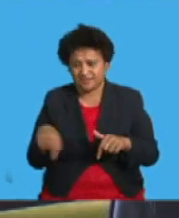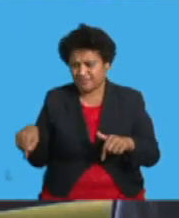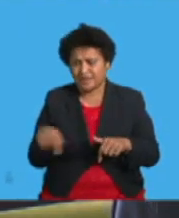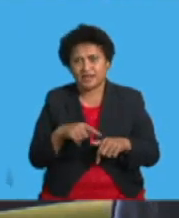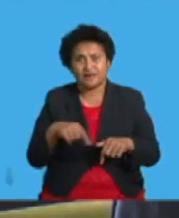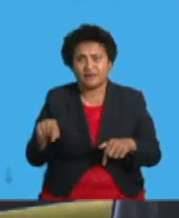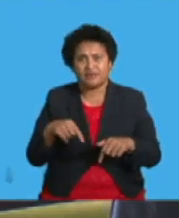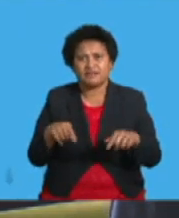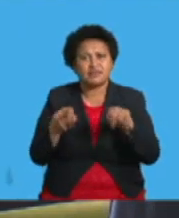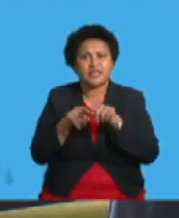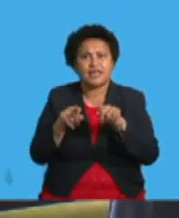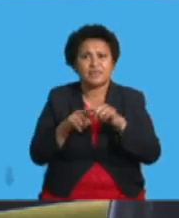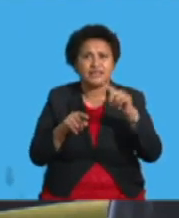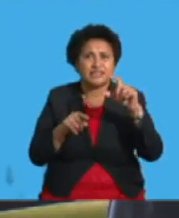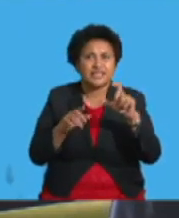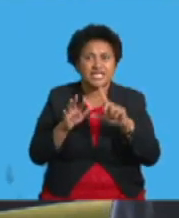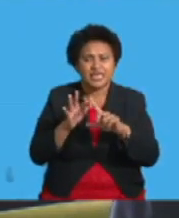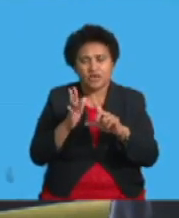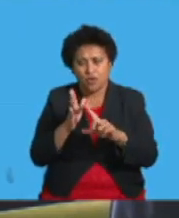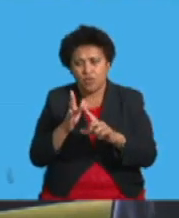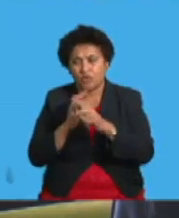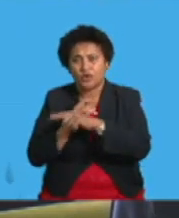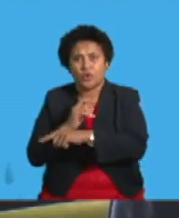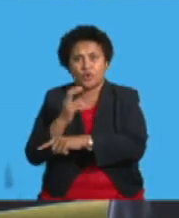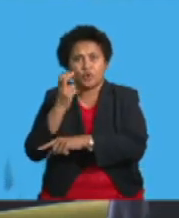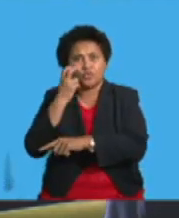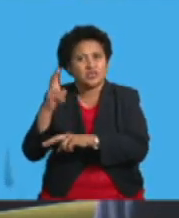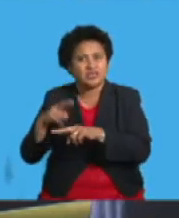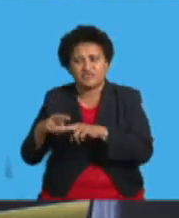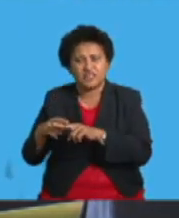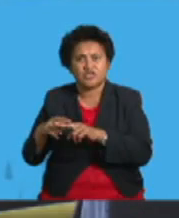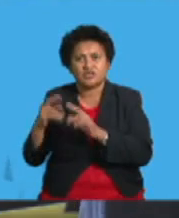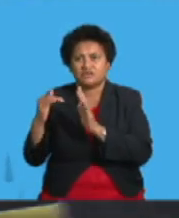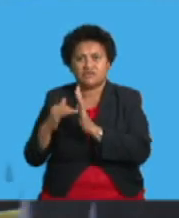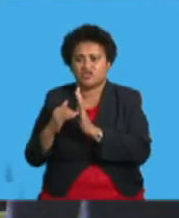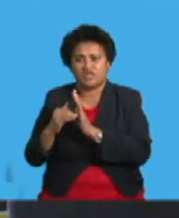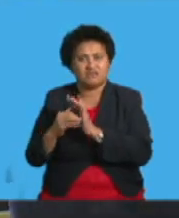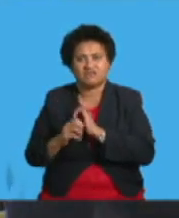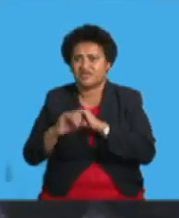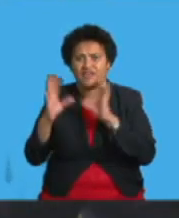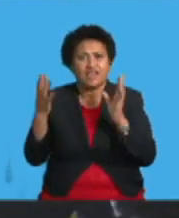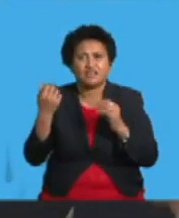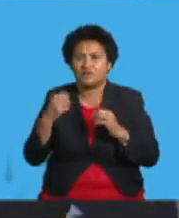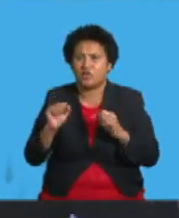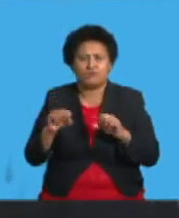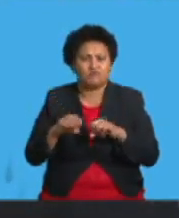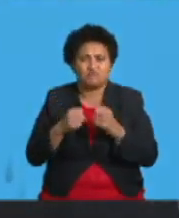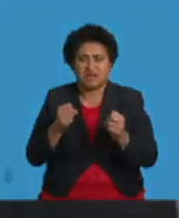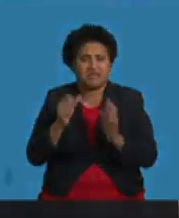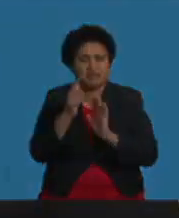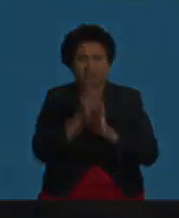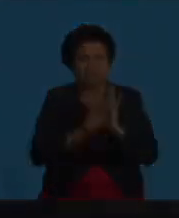absolutely no conflict. There's no conflict, there's no breaches of any of neutrality. Thank you. I thank the Honourable Minister.